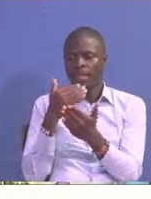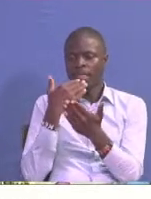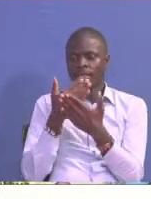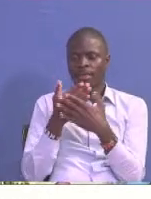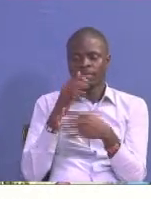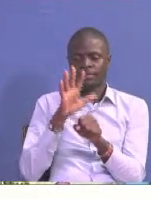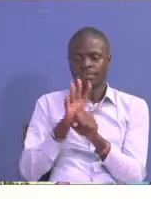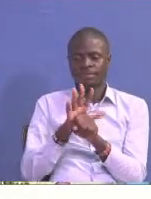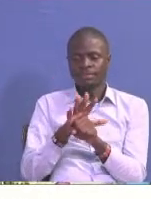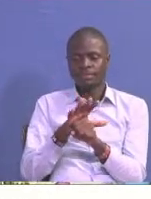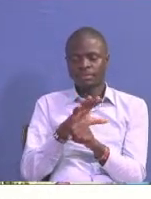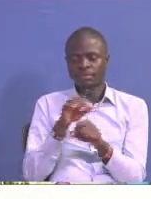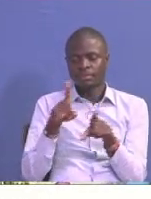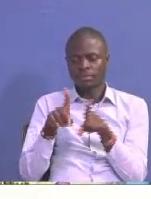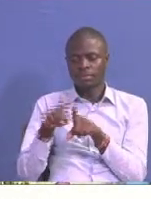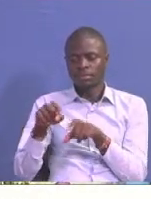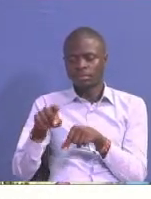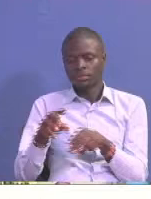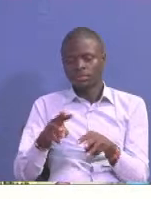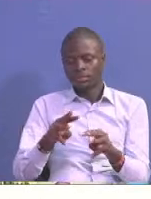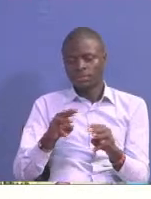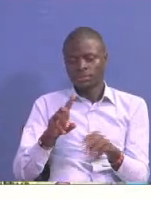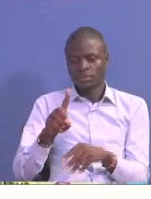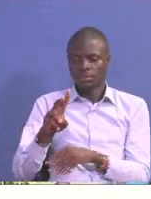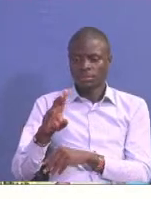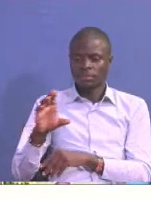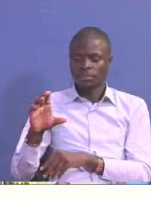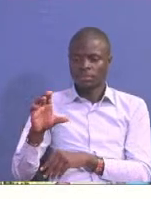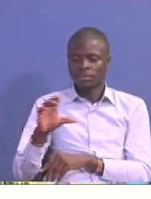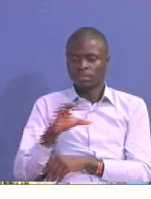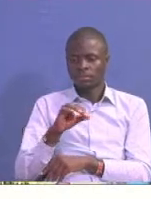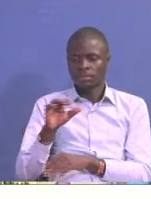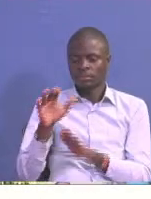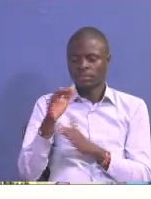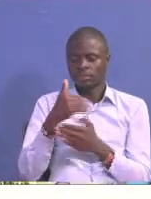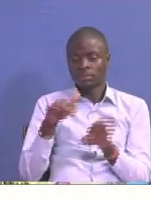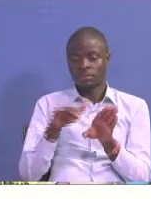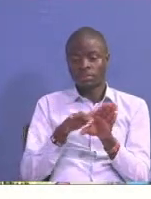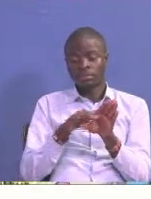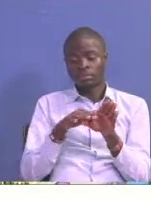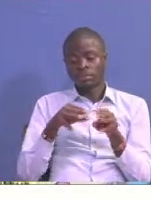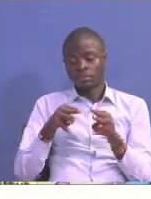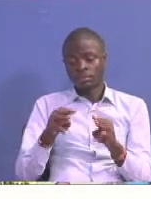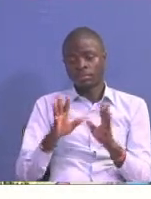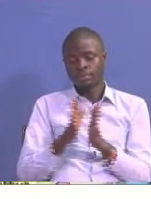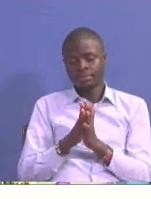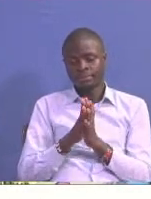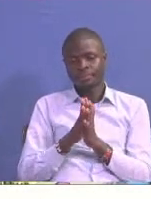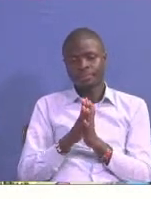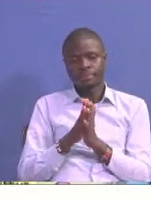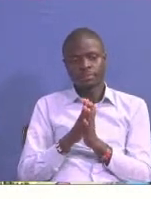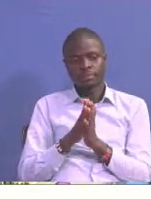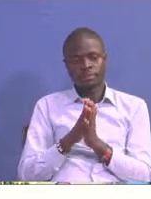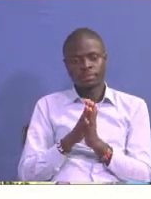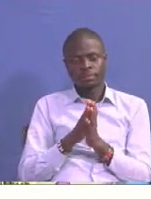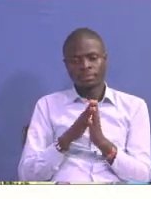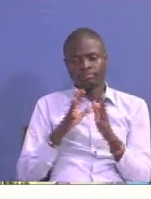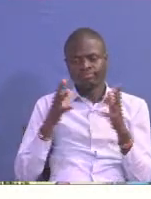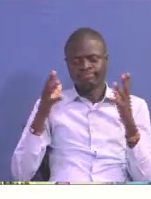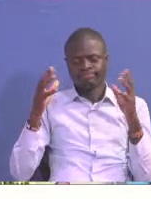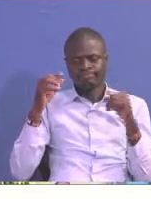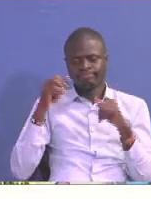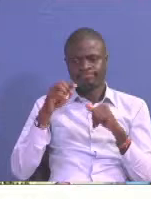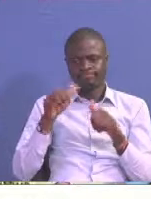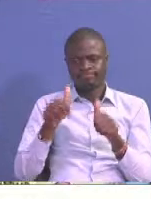so much, and also your management, the DVCs, and all the members of management. Could you please clap for them as